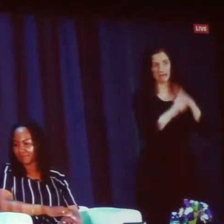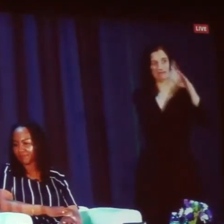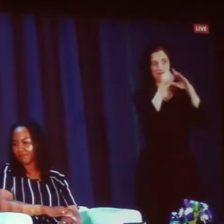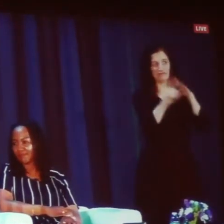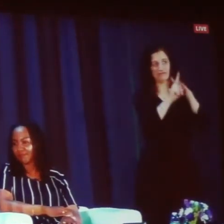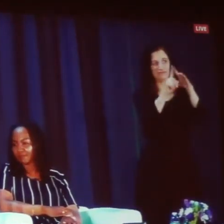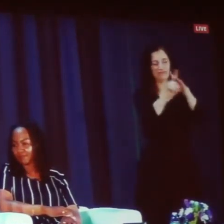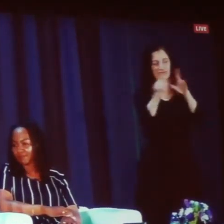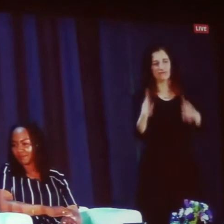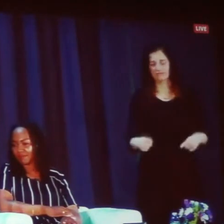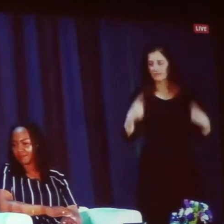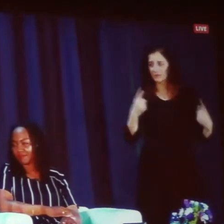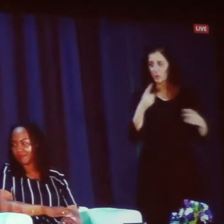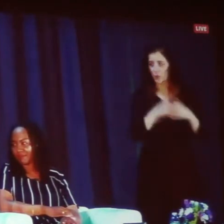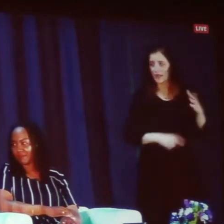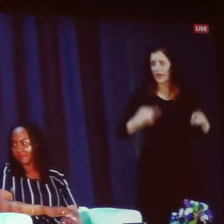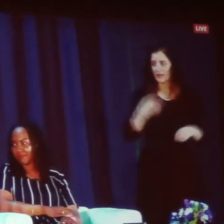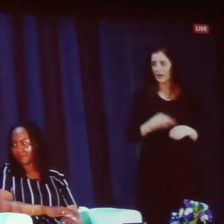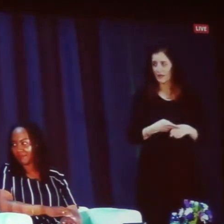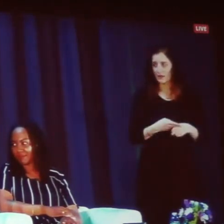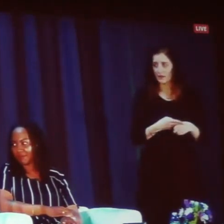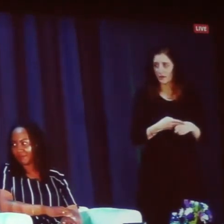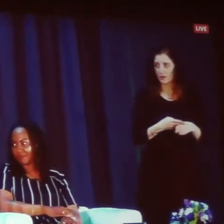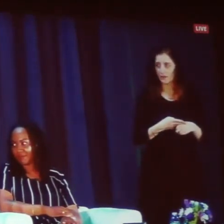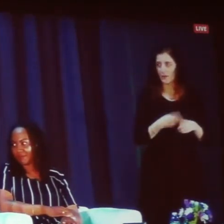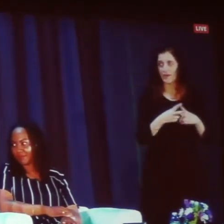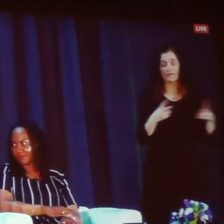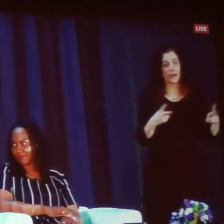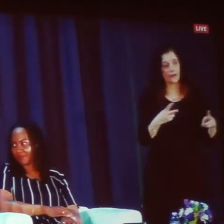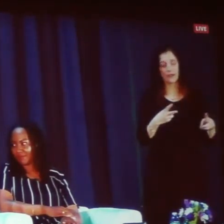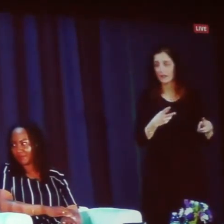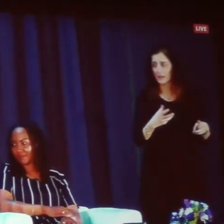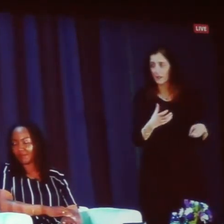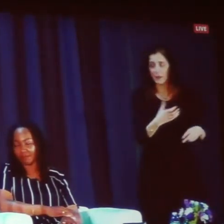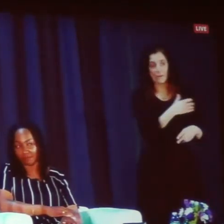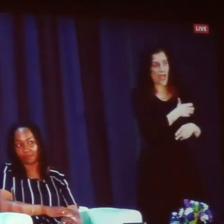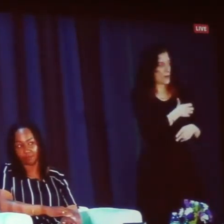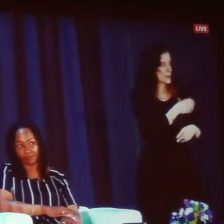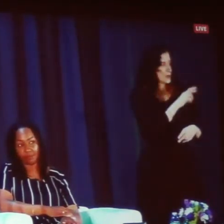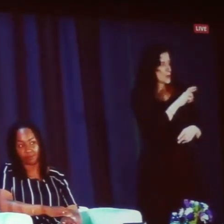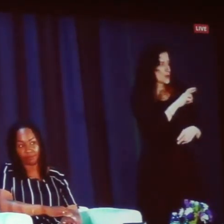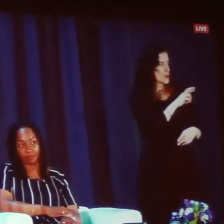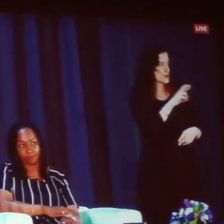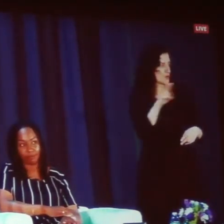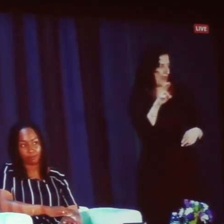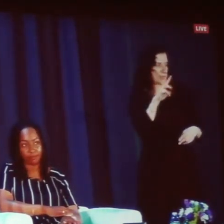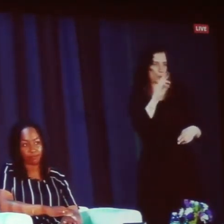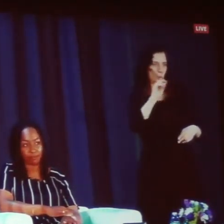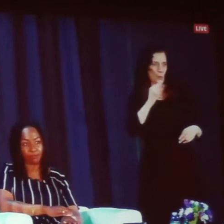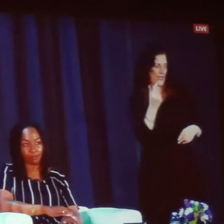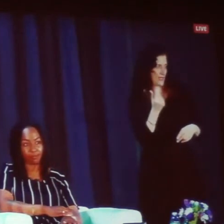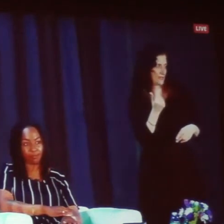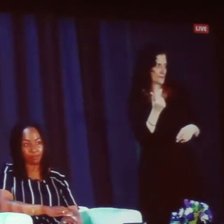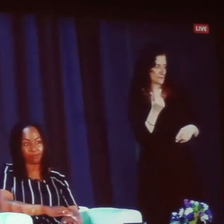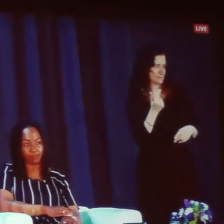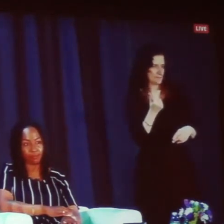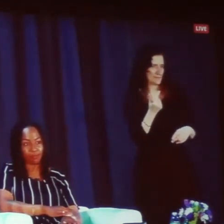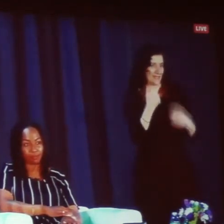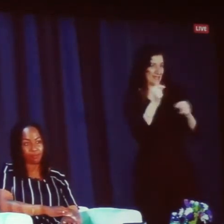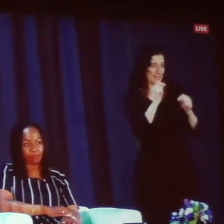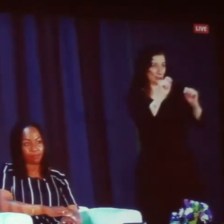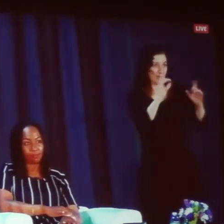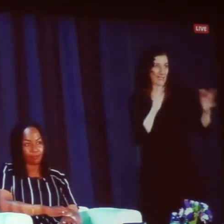of what I call a very powerful right-wing movement that is reaching out to Black